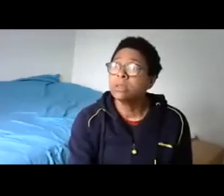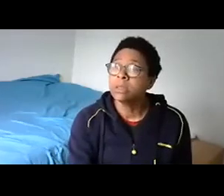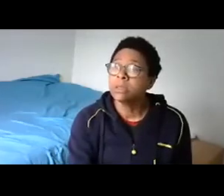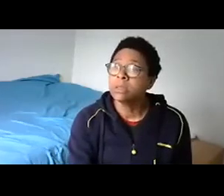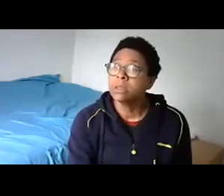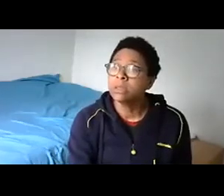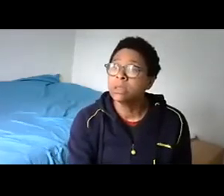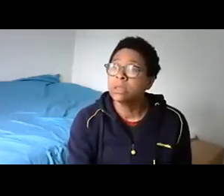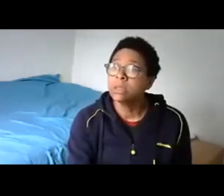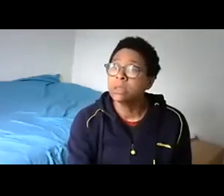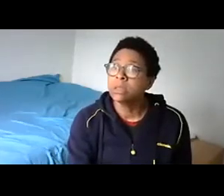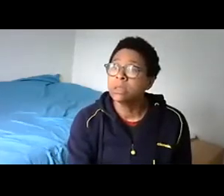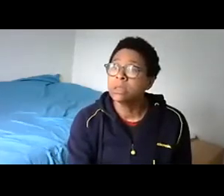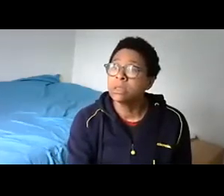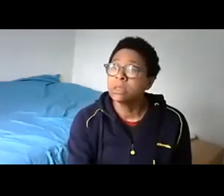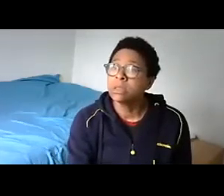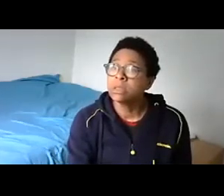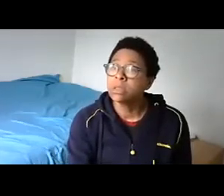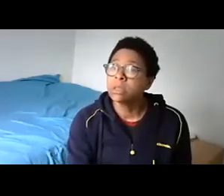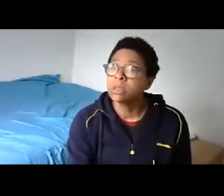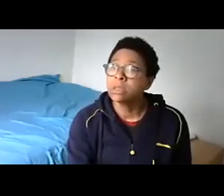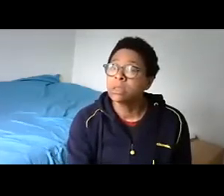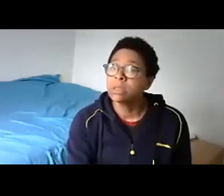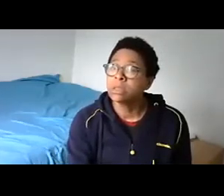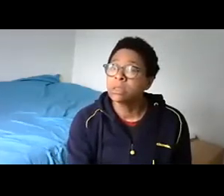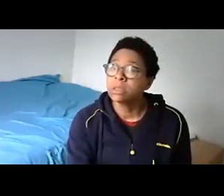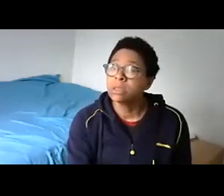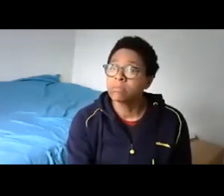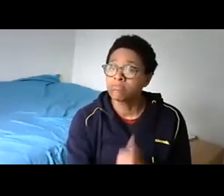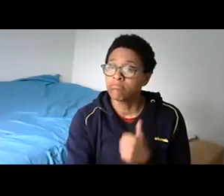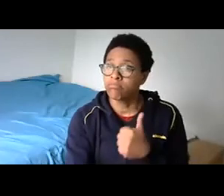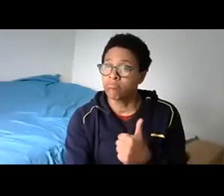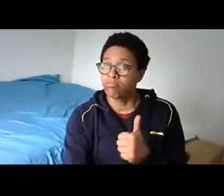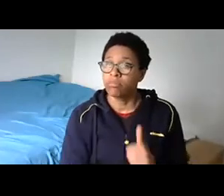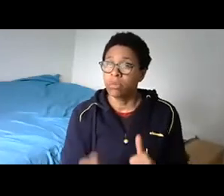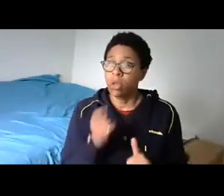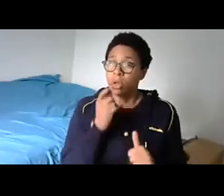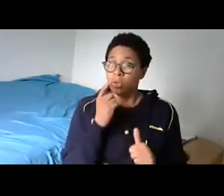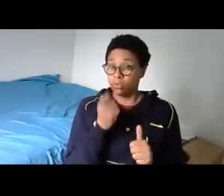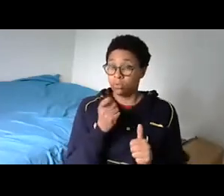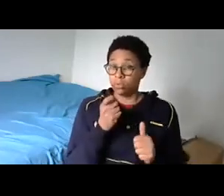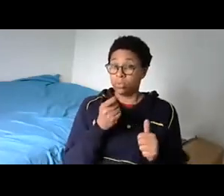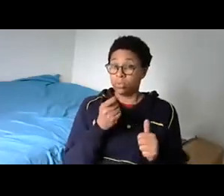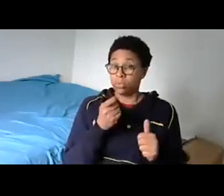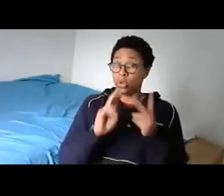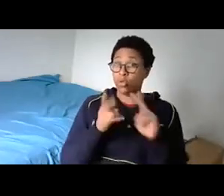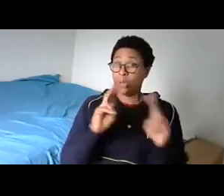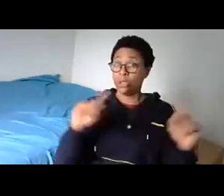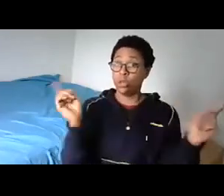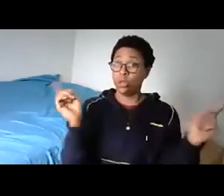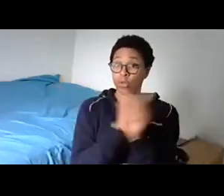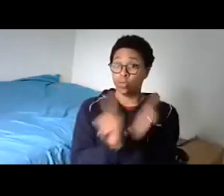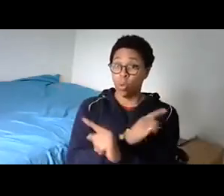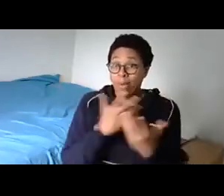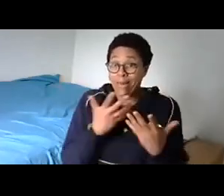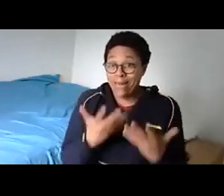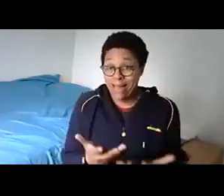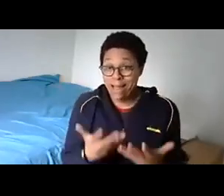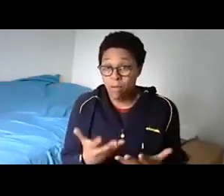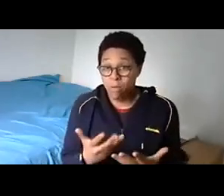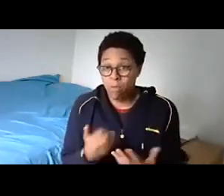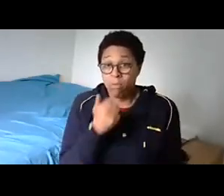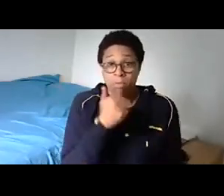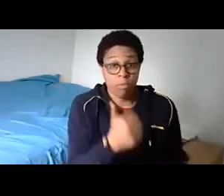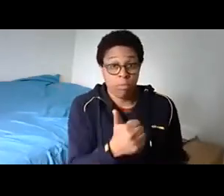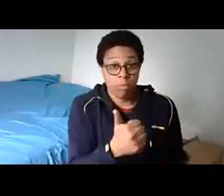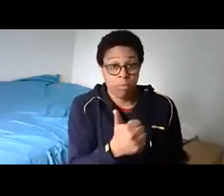and including social care. So it has also like different templates of letters and complaints that you could use